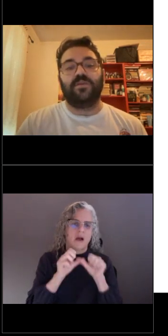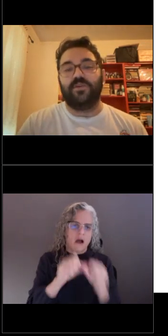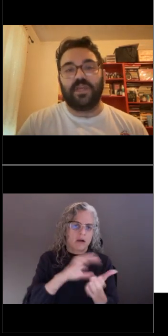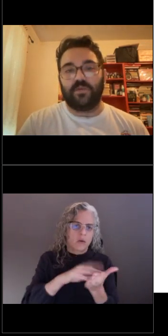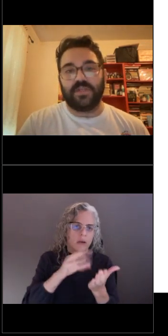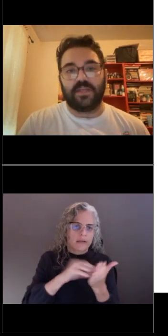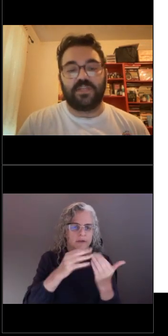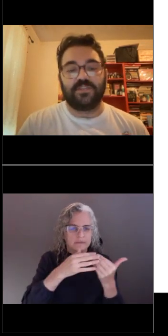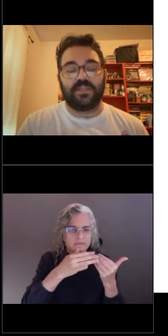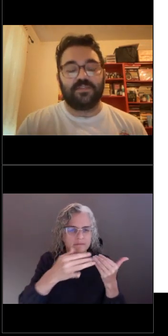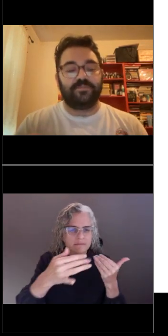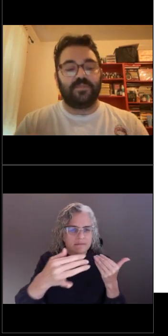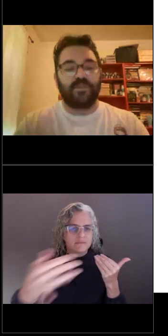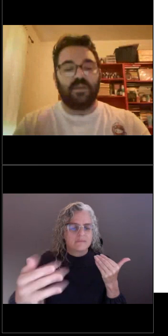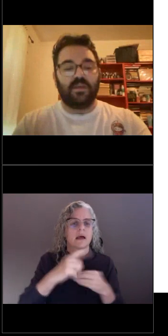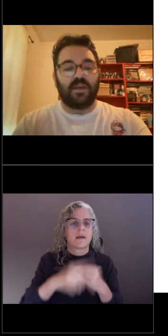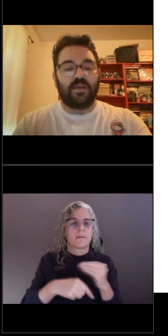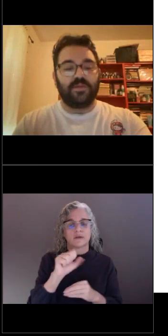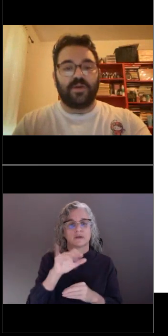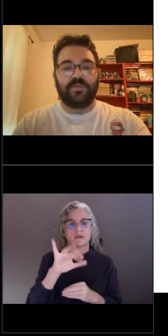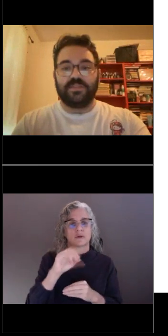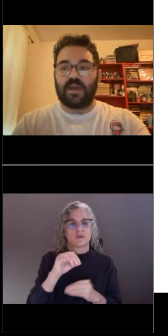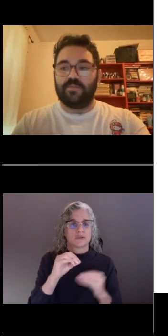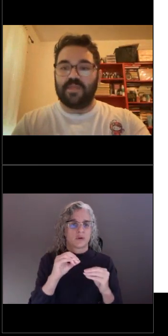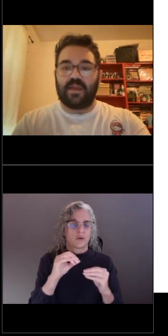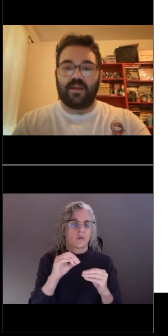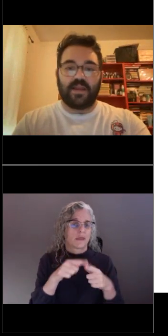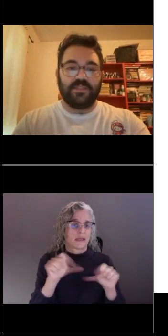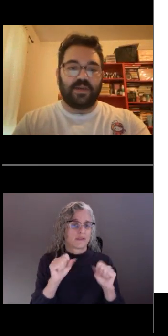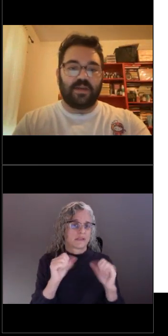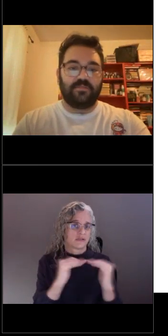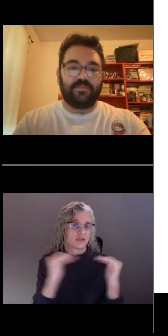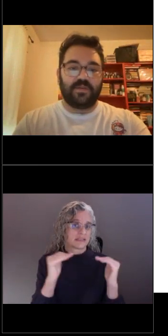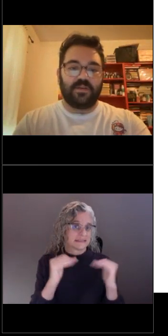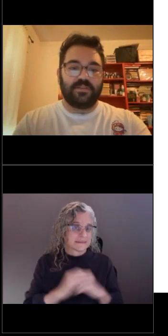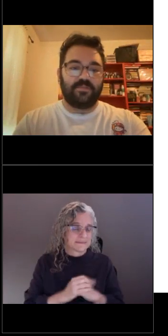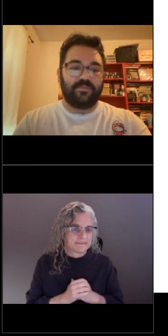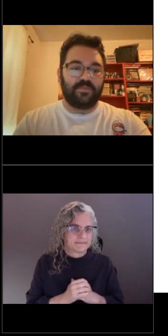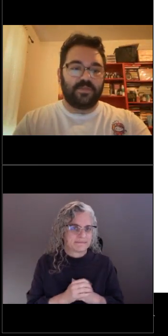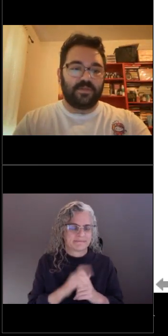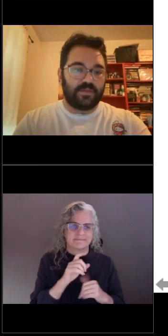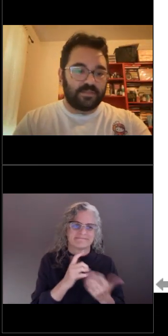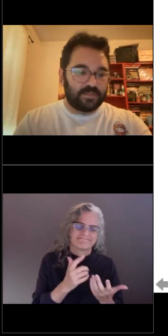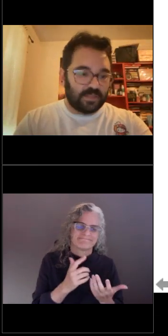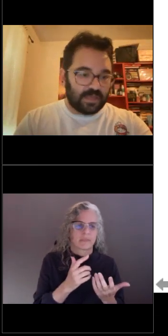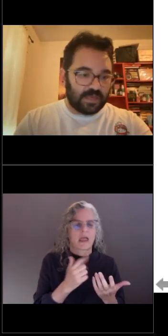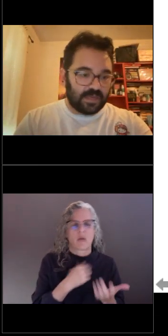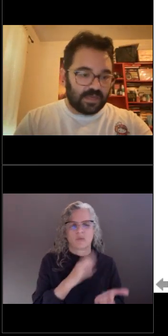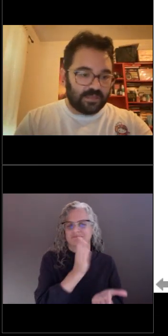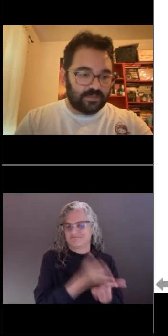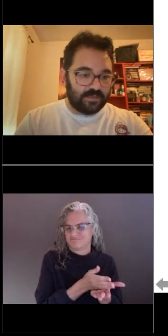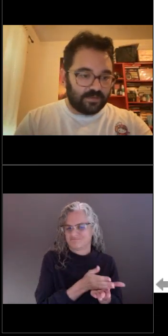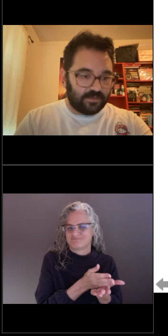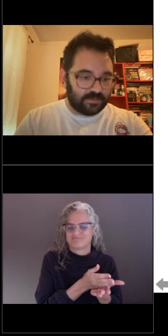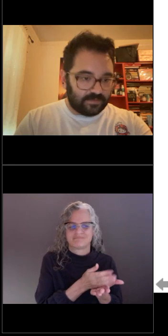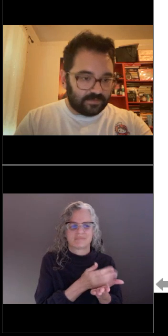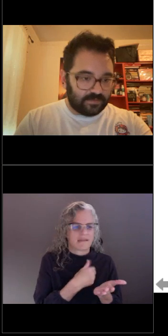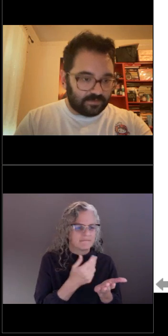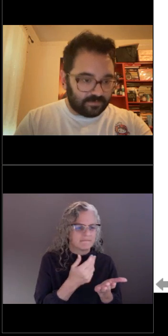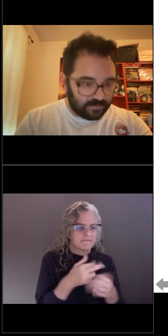about sociolinguistic justice. So I will stop there. I do have some slide